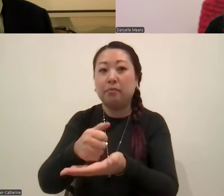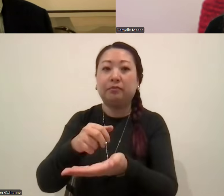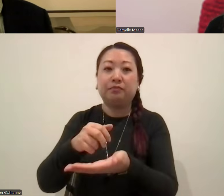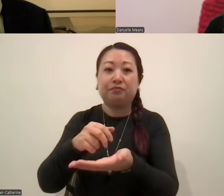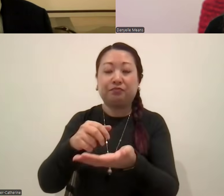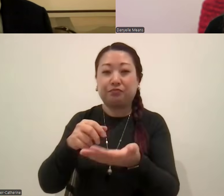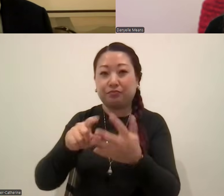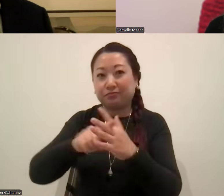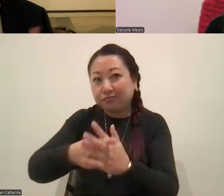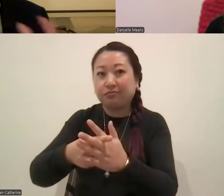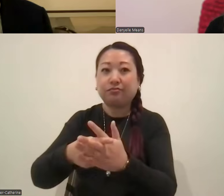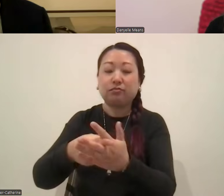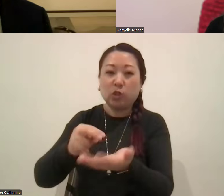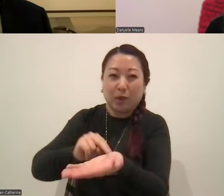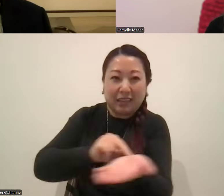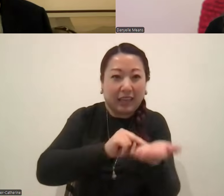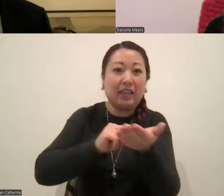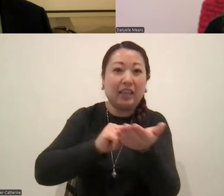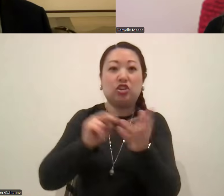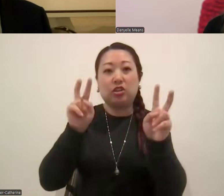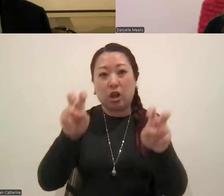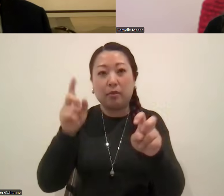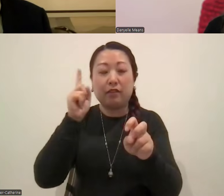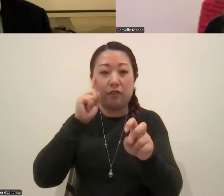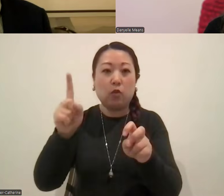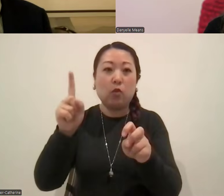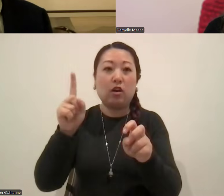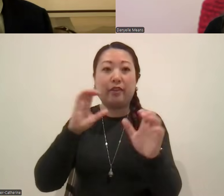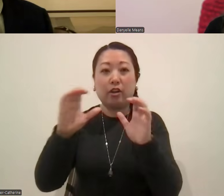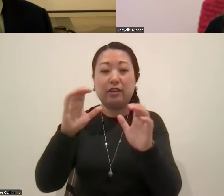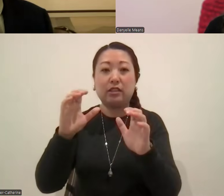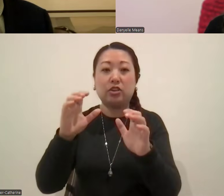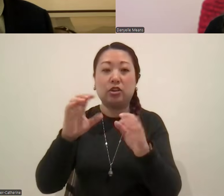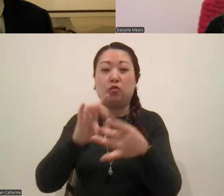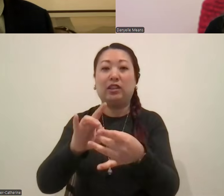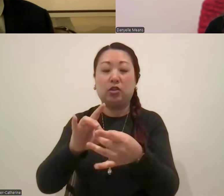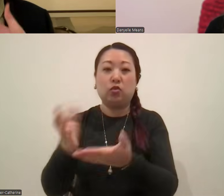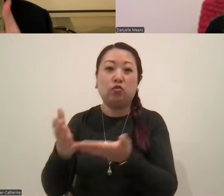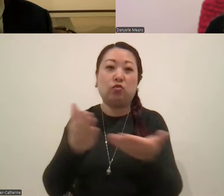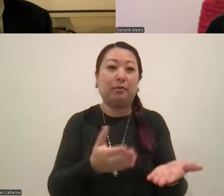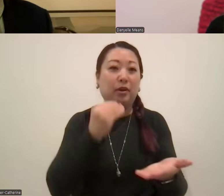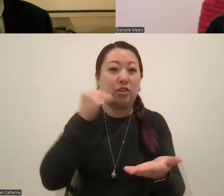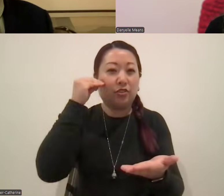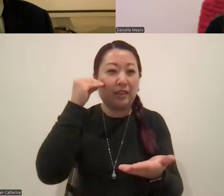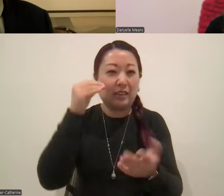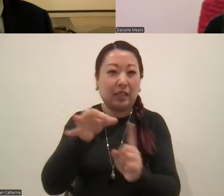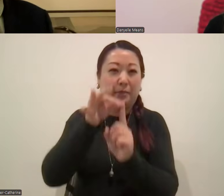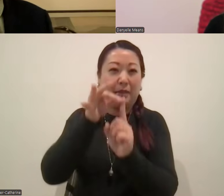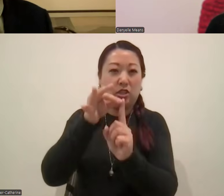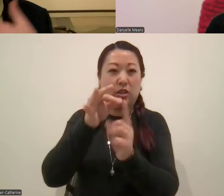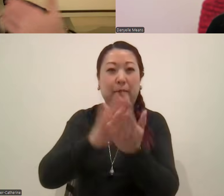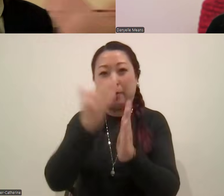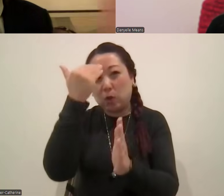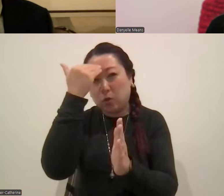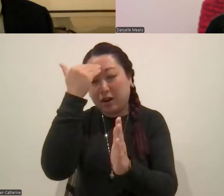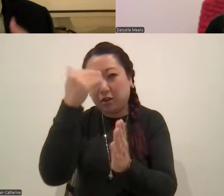the public sensibility and awareness of what repatriation means, especially because, as you point out so eloquently, it's not